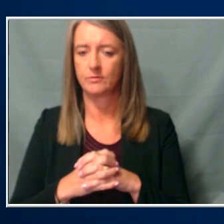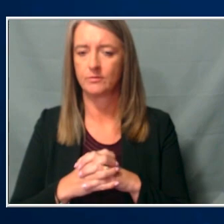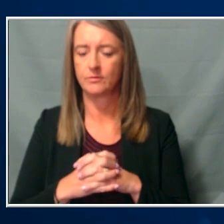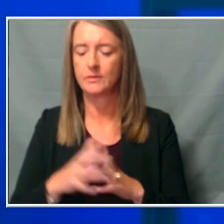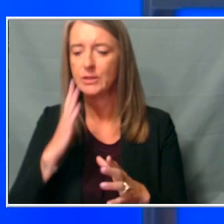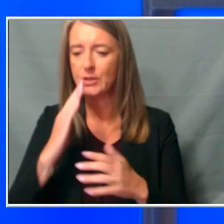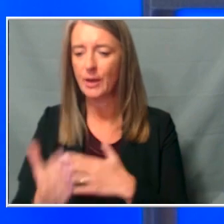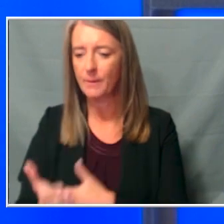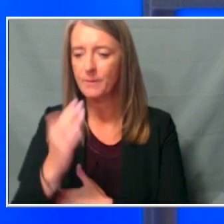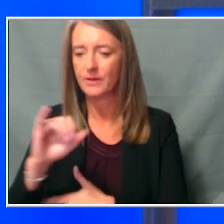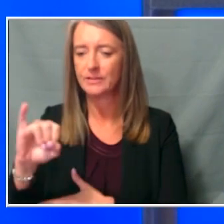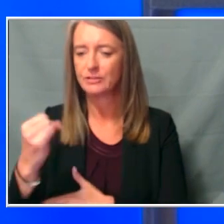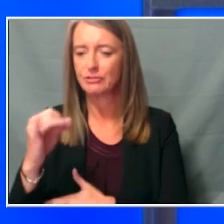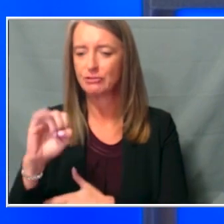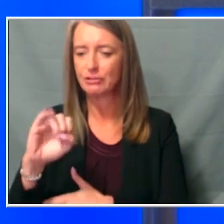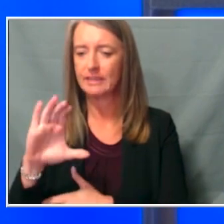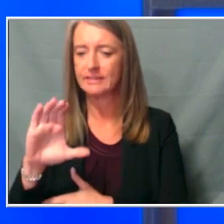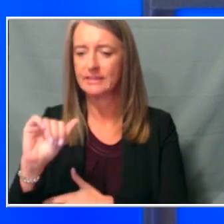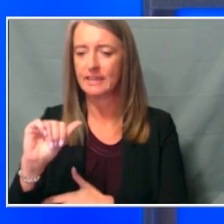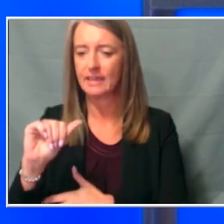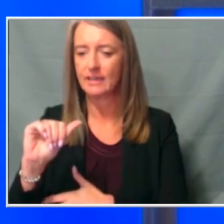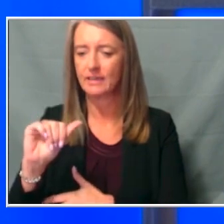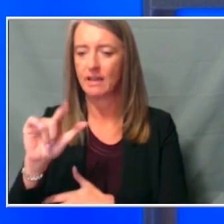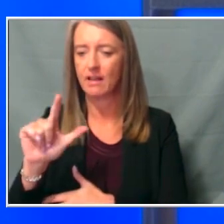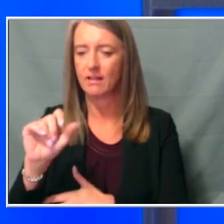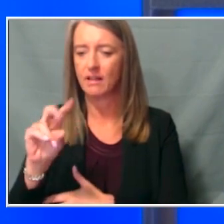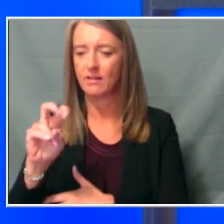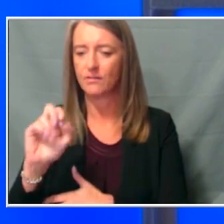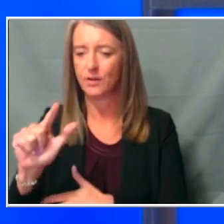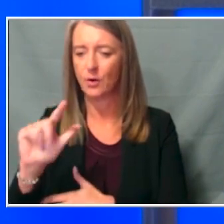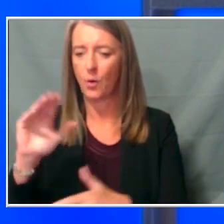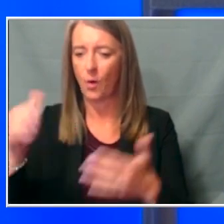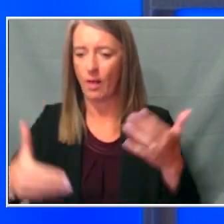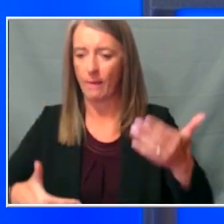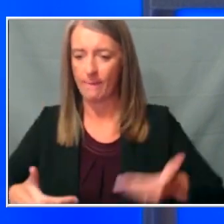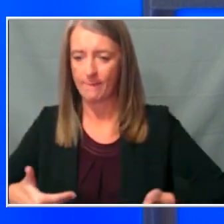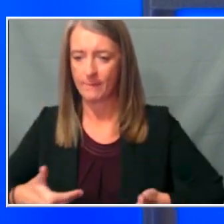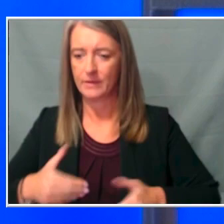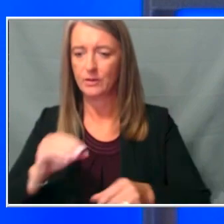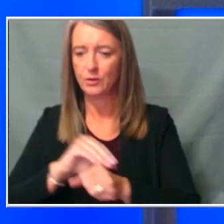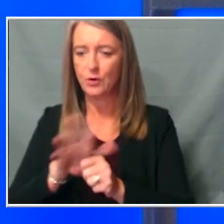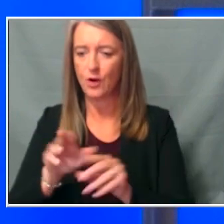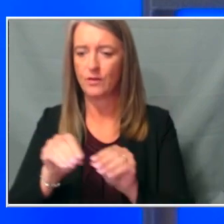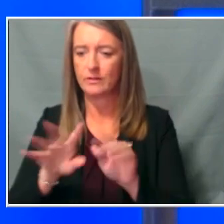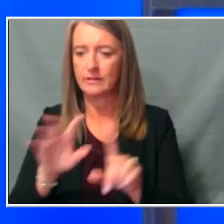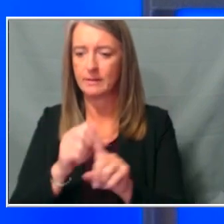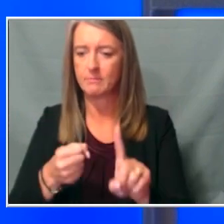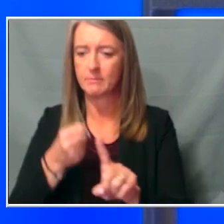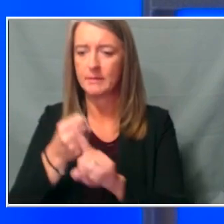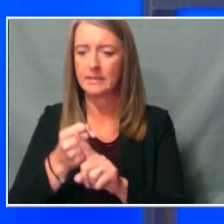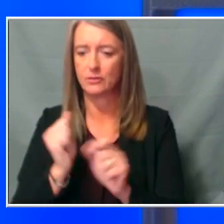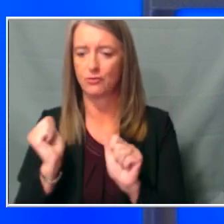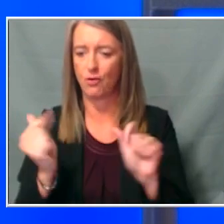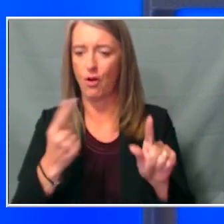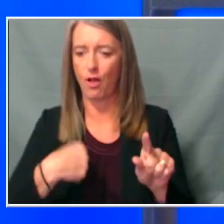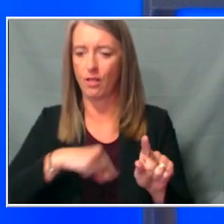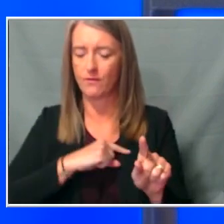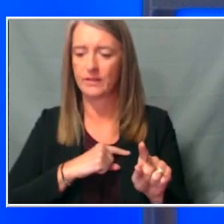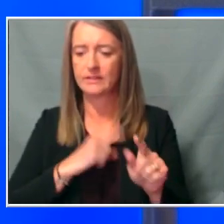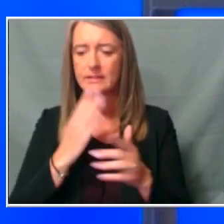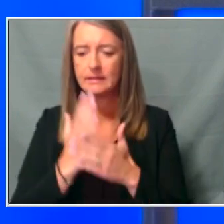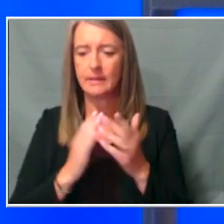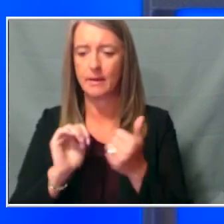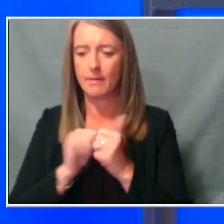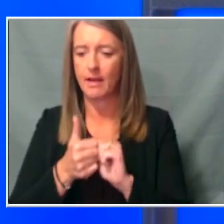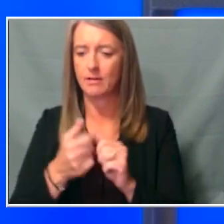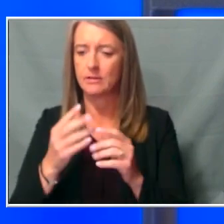Good morning, I'm Jessica Lovell, and welcome to the Morning Medical Update. The COVID pandemic impacted all of us in one way or another, but it took